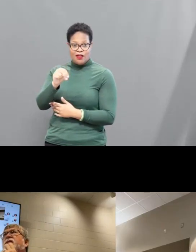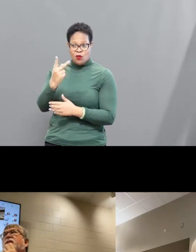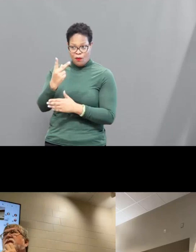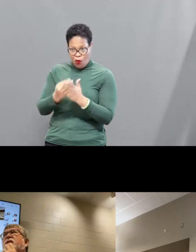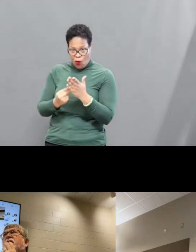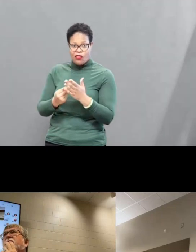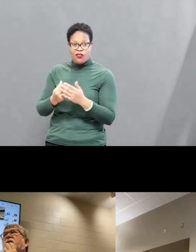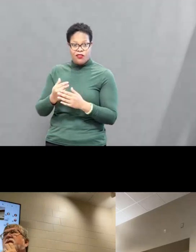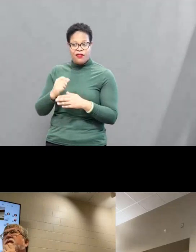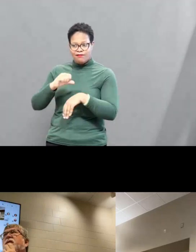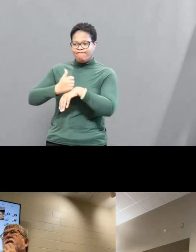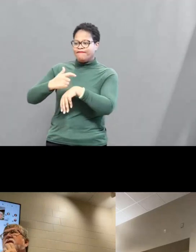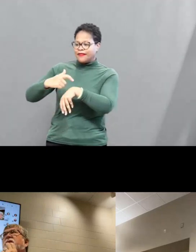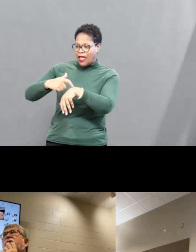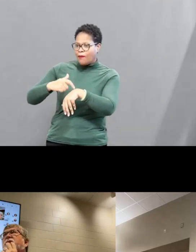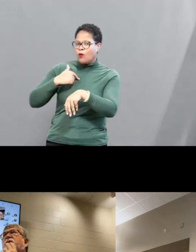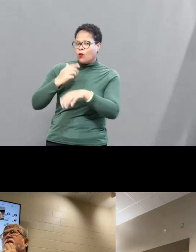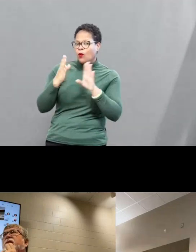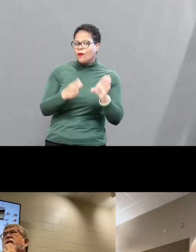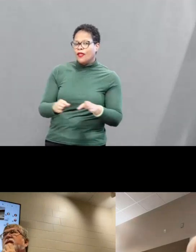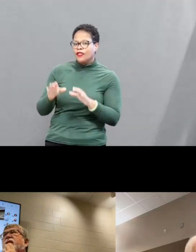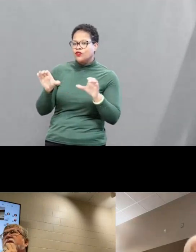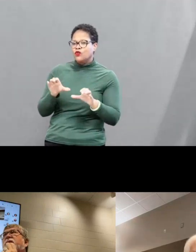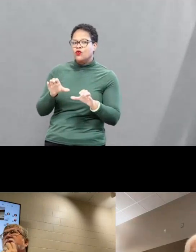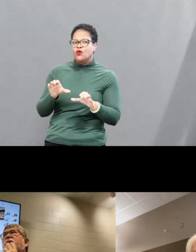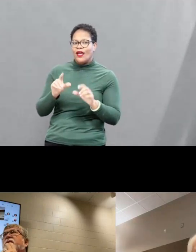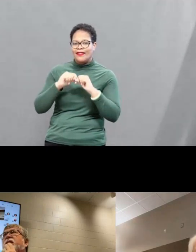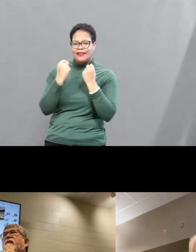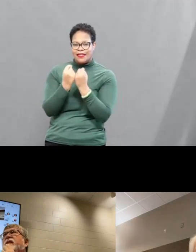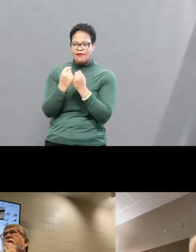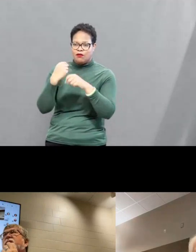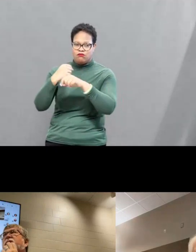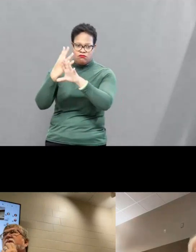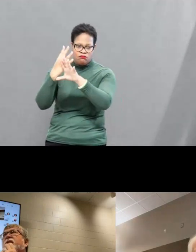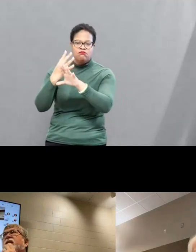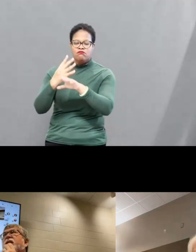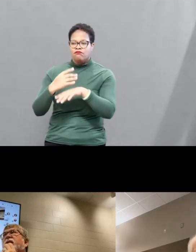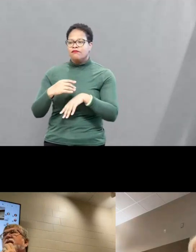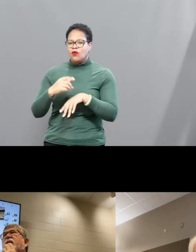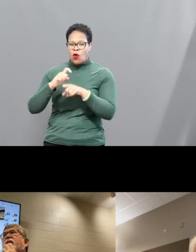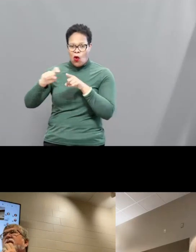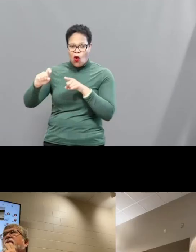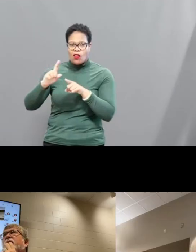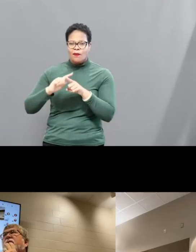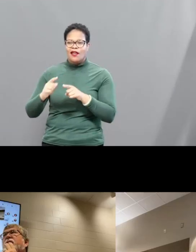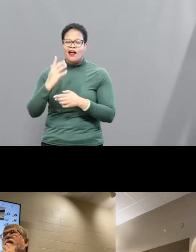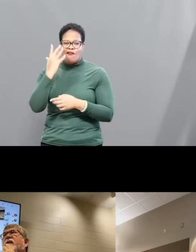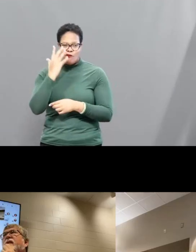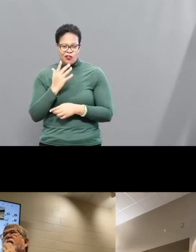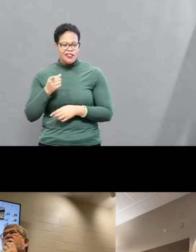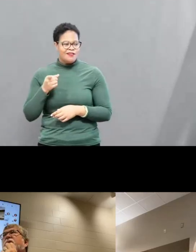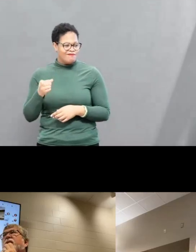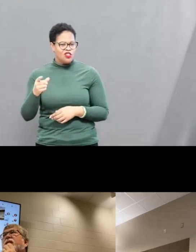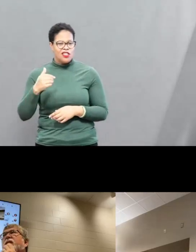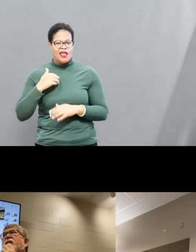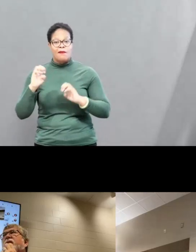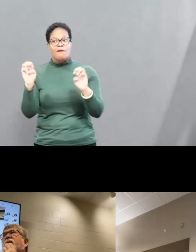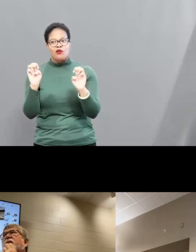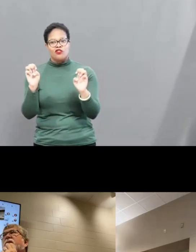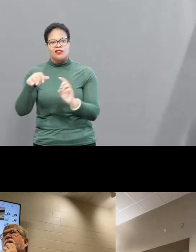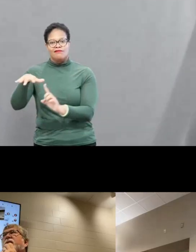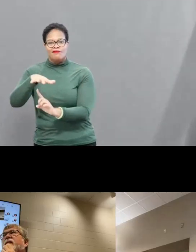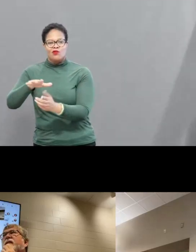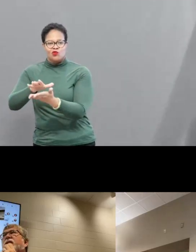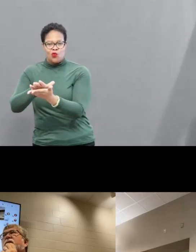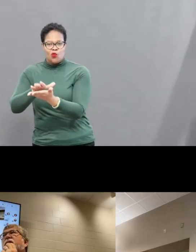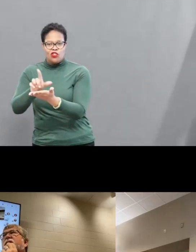both had a time set where we were going to do a Teams call. And unfortunately, she had an emergency on campus that